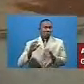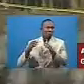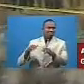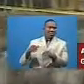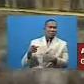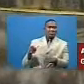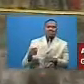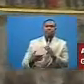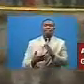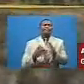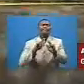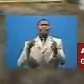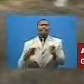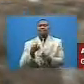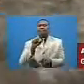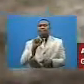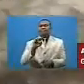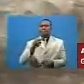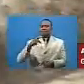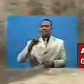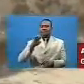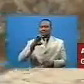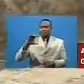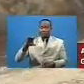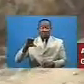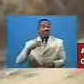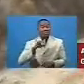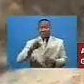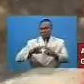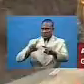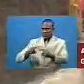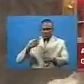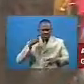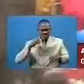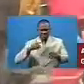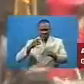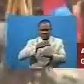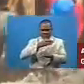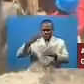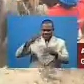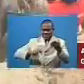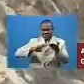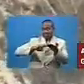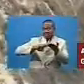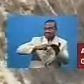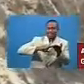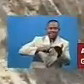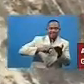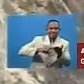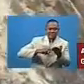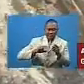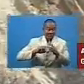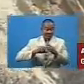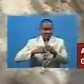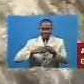Sepayanki, the technical team of Sinopec, and a number of dignitaries witnessed the final welding. The welding process began